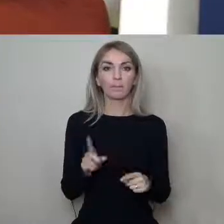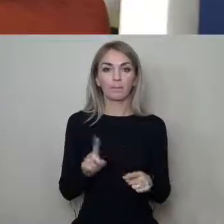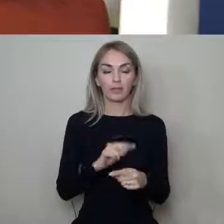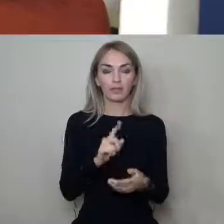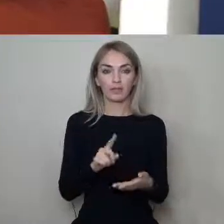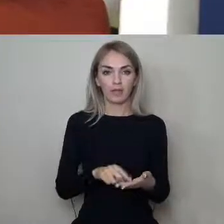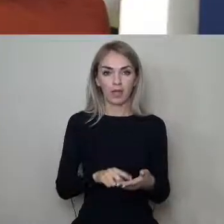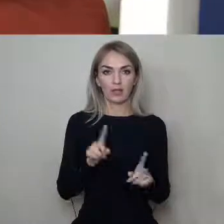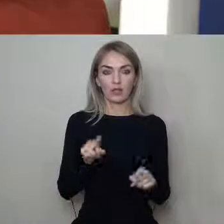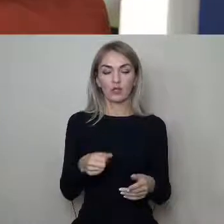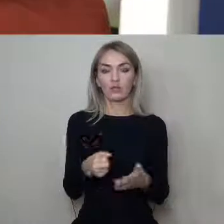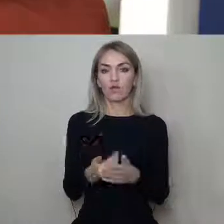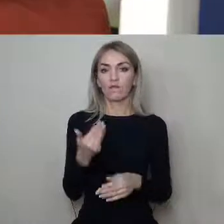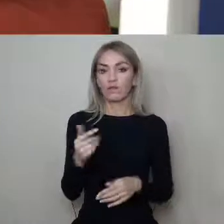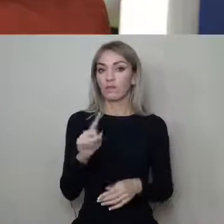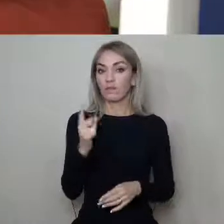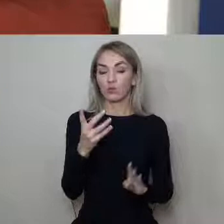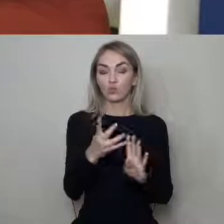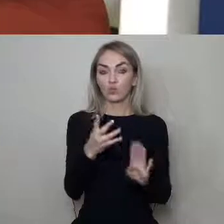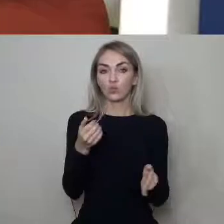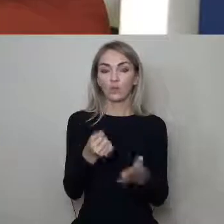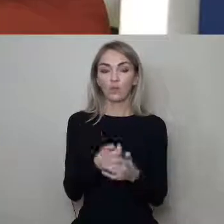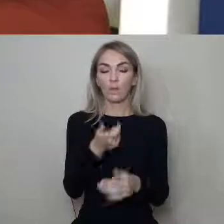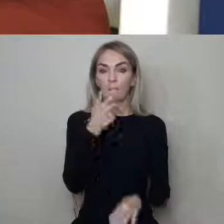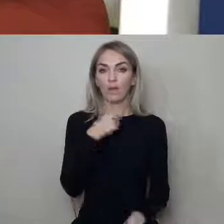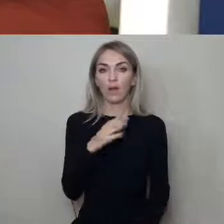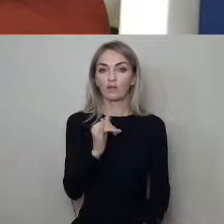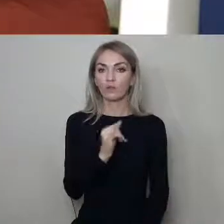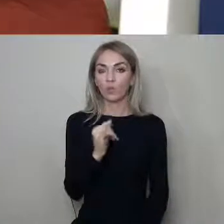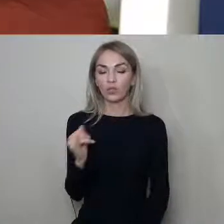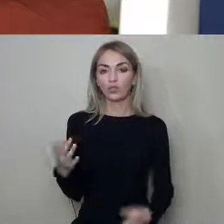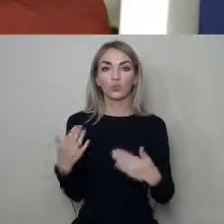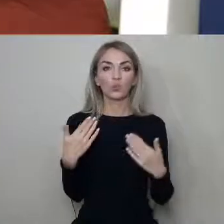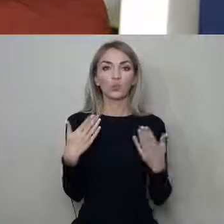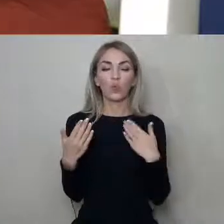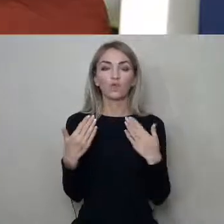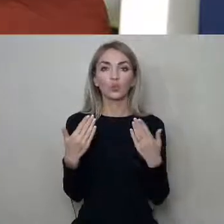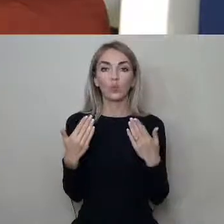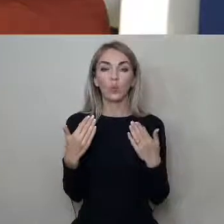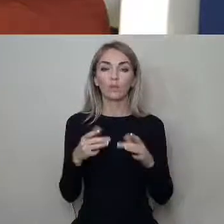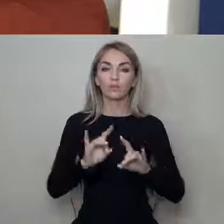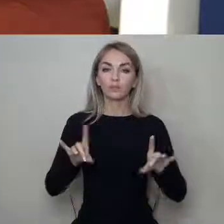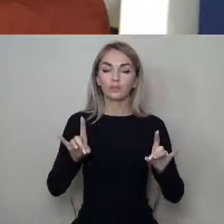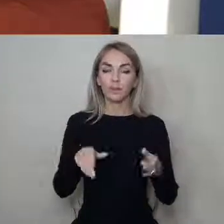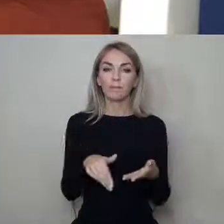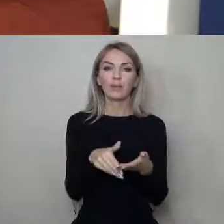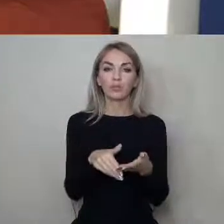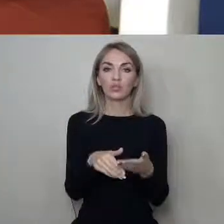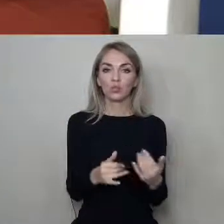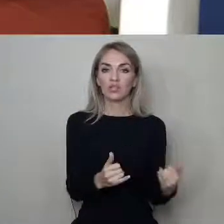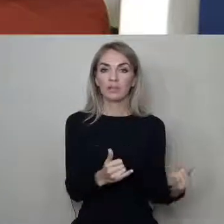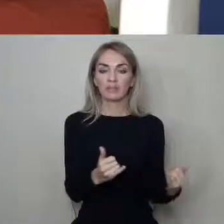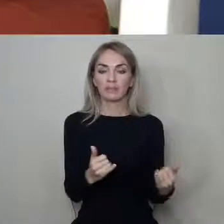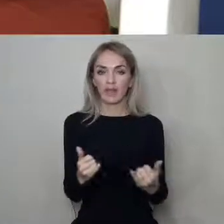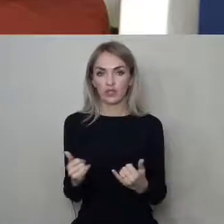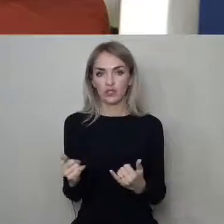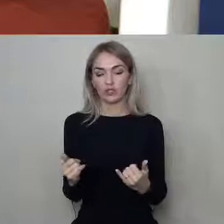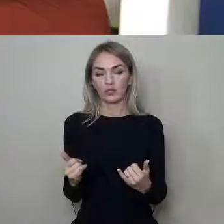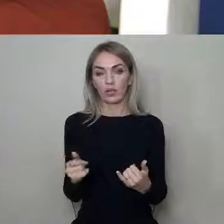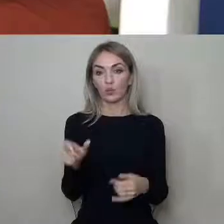clearly. We raised this issue at our previous webinars as well. That's on education, awareness,